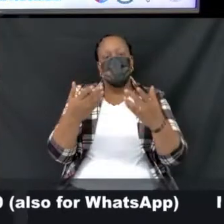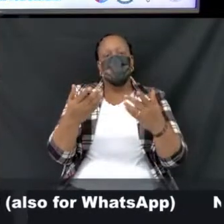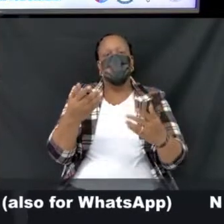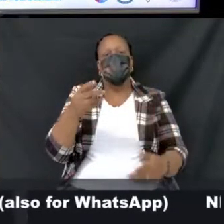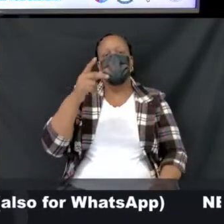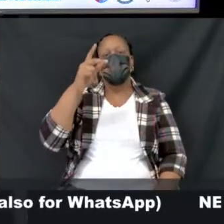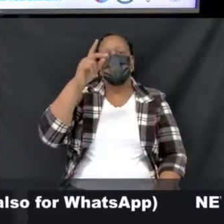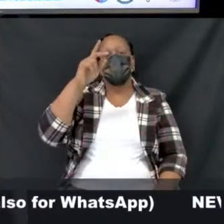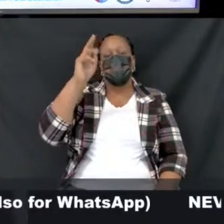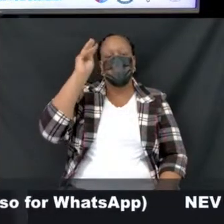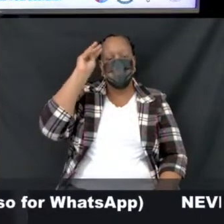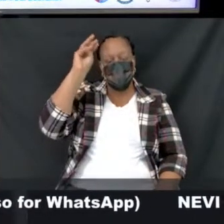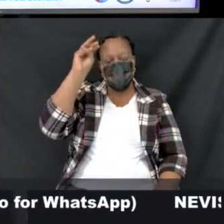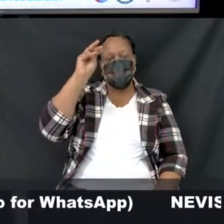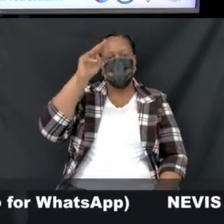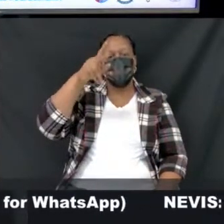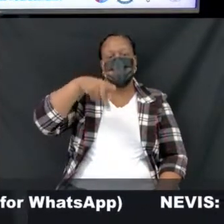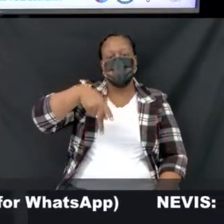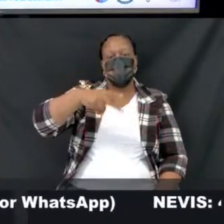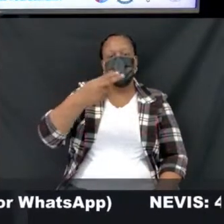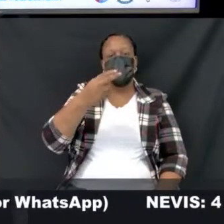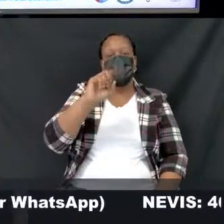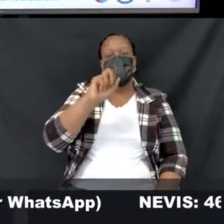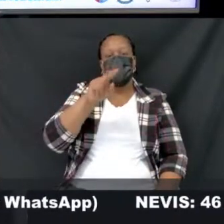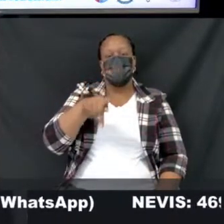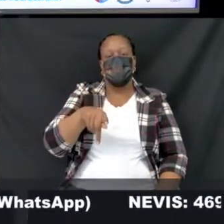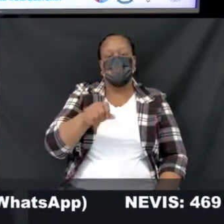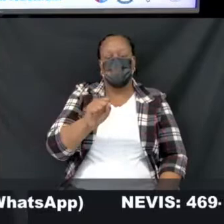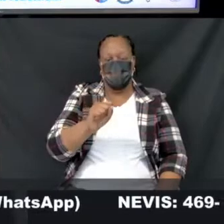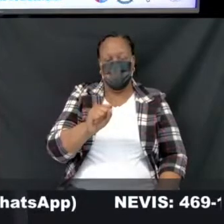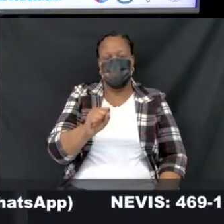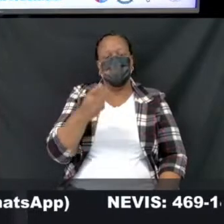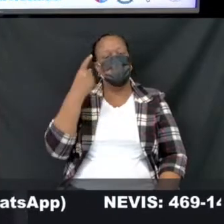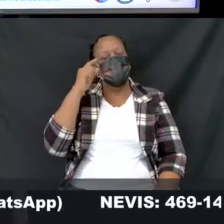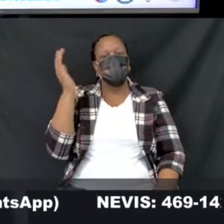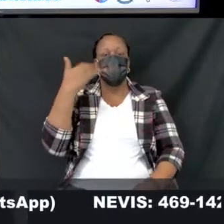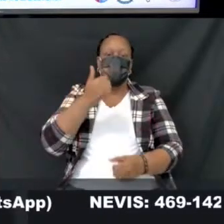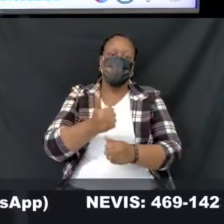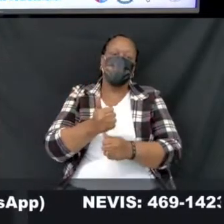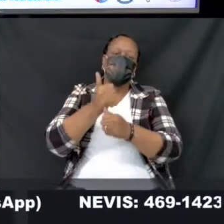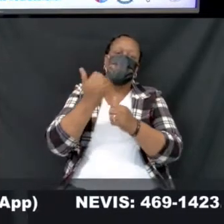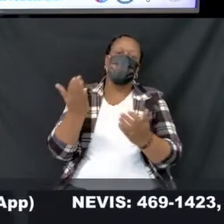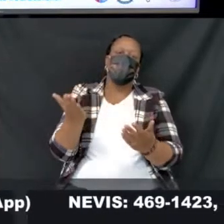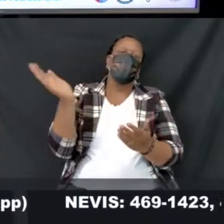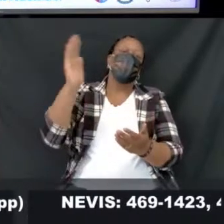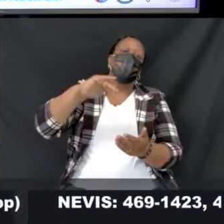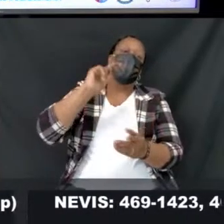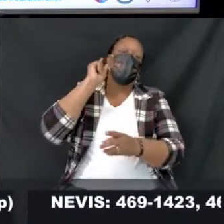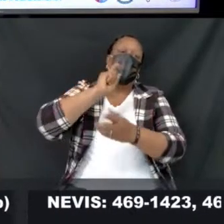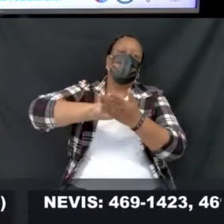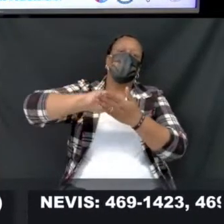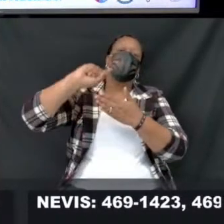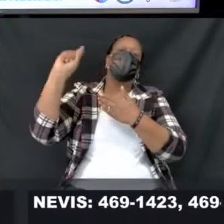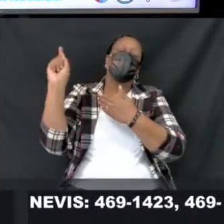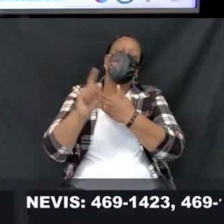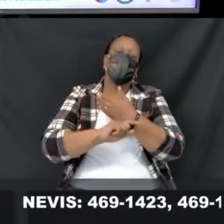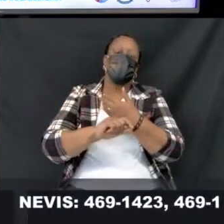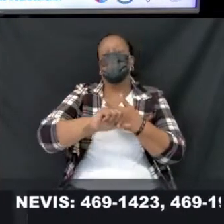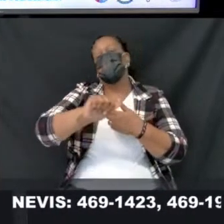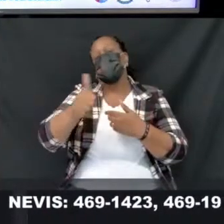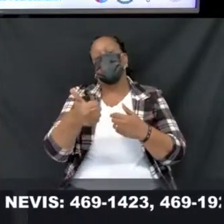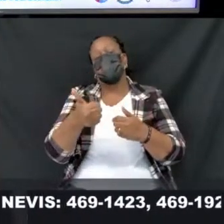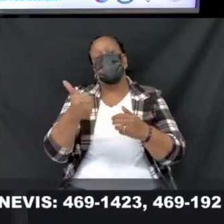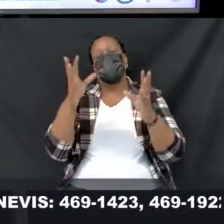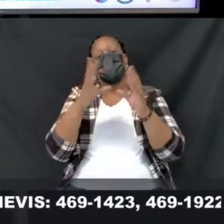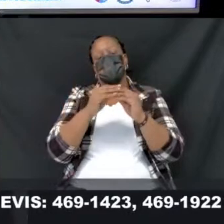course, always for her support here at the NEOC. Thank you very much. We will be back next week with another NEOC